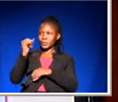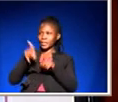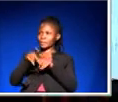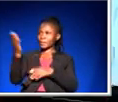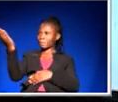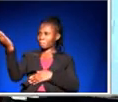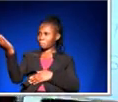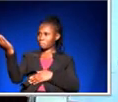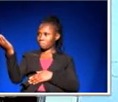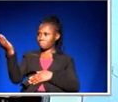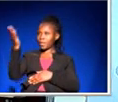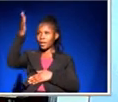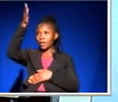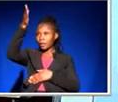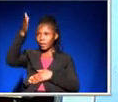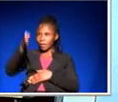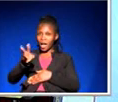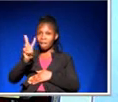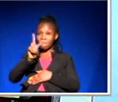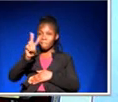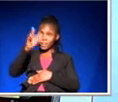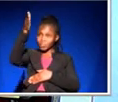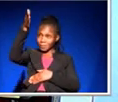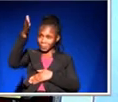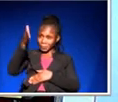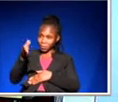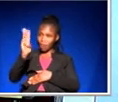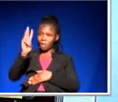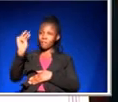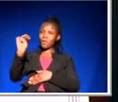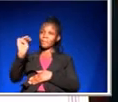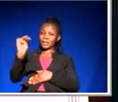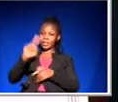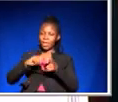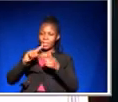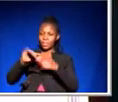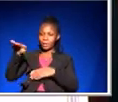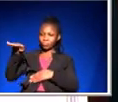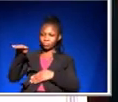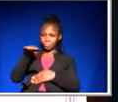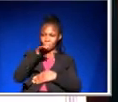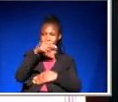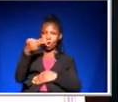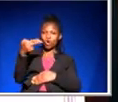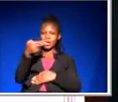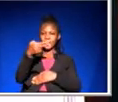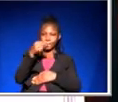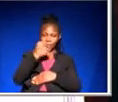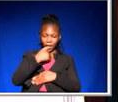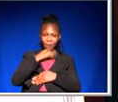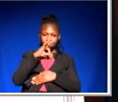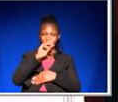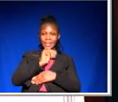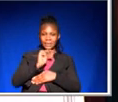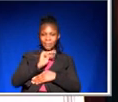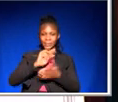the vertical distance is 4 meters, the horizontal distance is 3 meters. So we